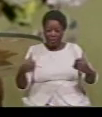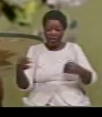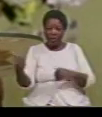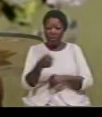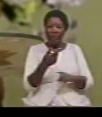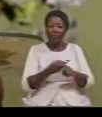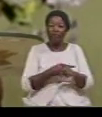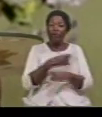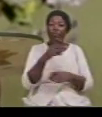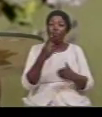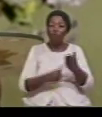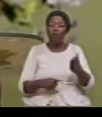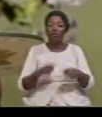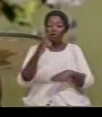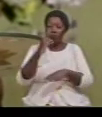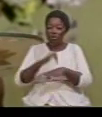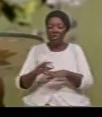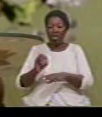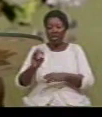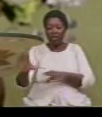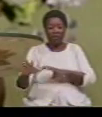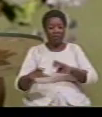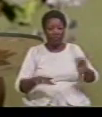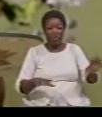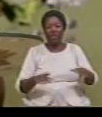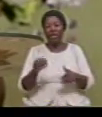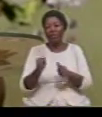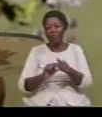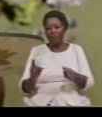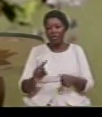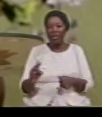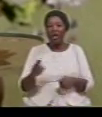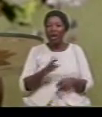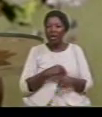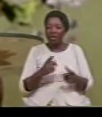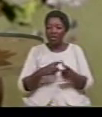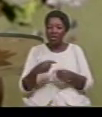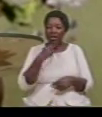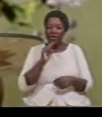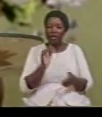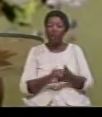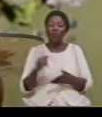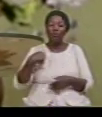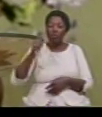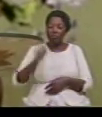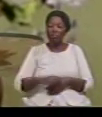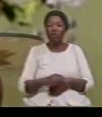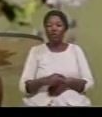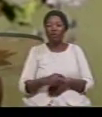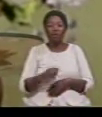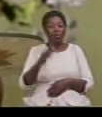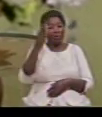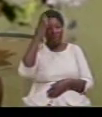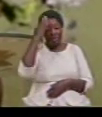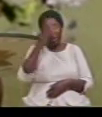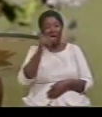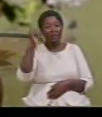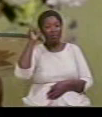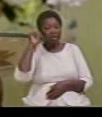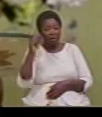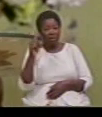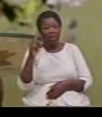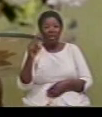body. This may be a disease, flaws, or a normal discharge that is associated with the reproductive